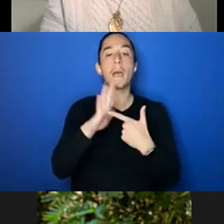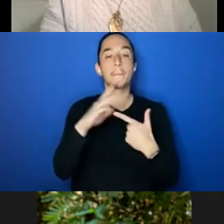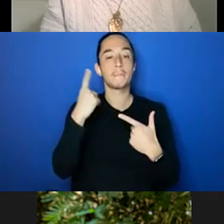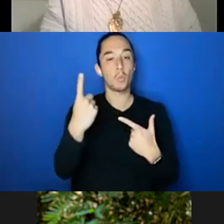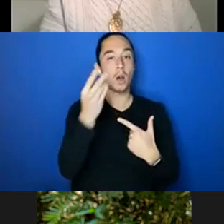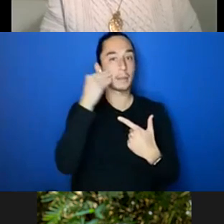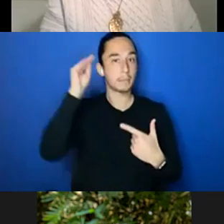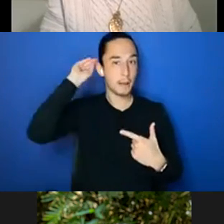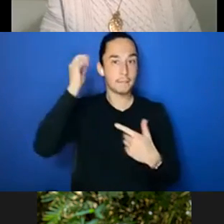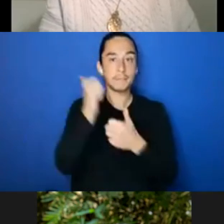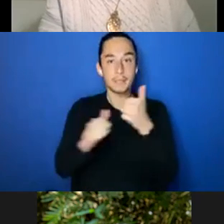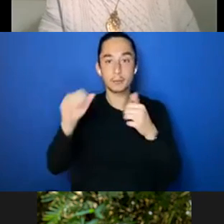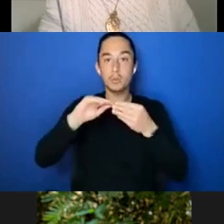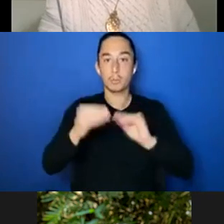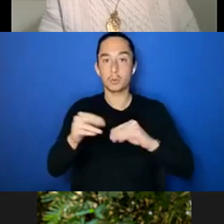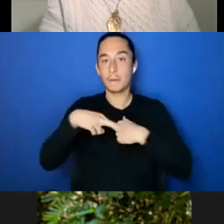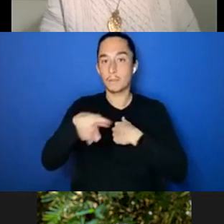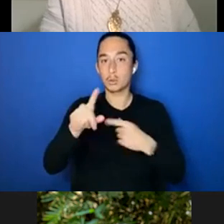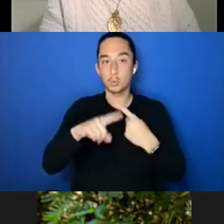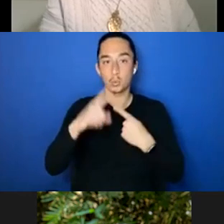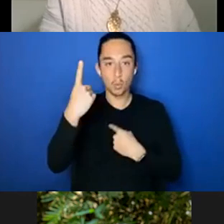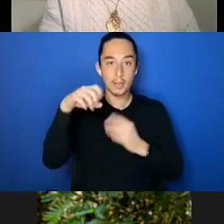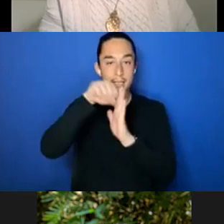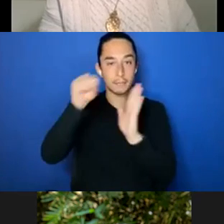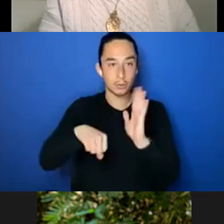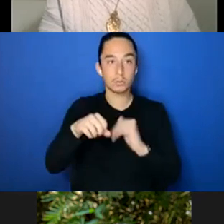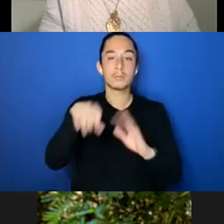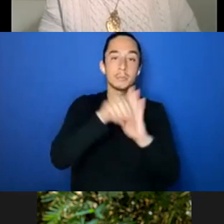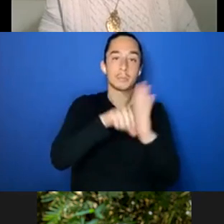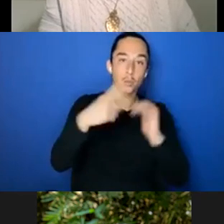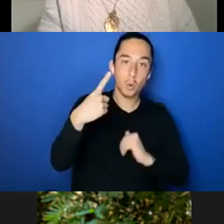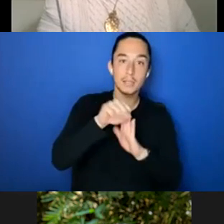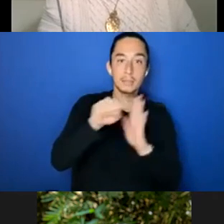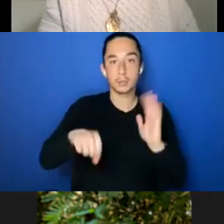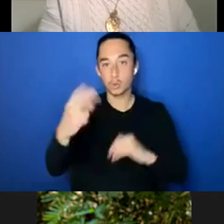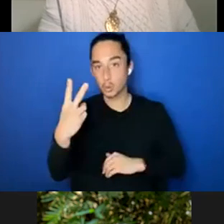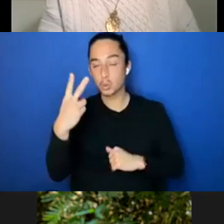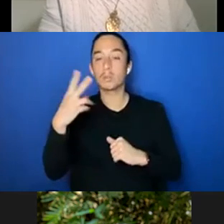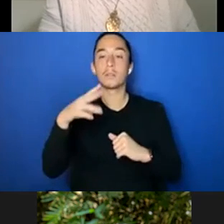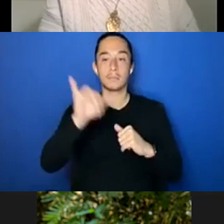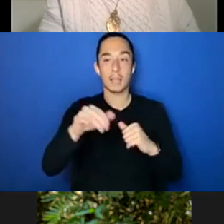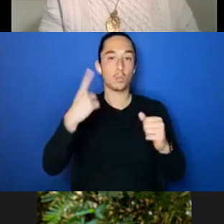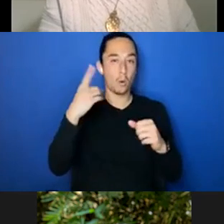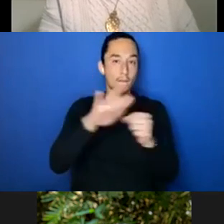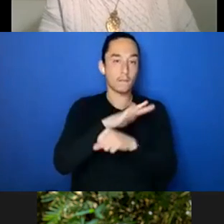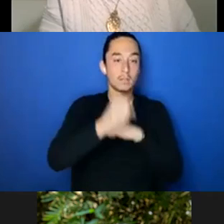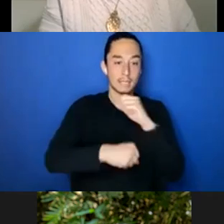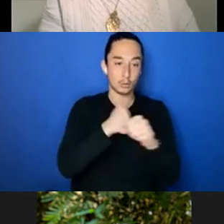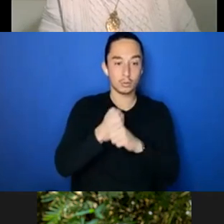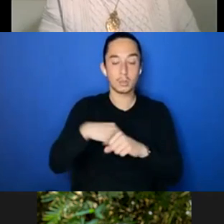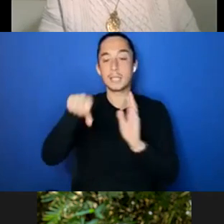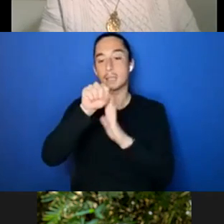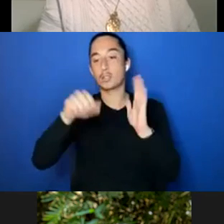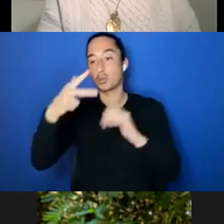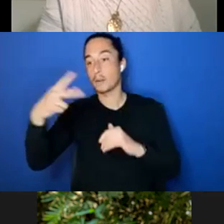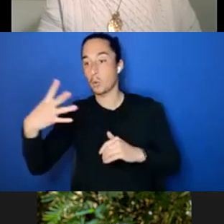mind that each number refers to a semester. So semester 1, semester 2 makes a full year. Semester 3, semester 4 makes a second